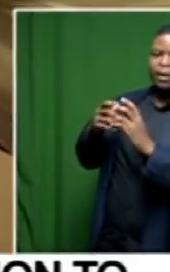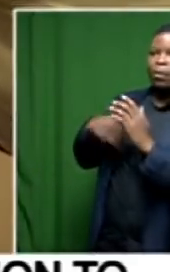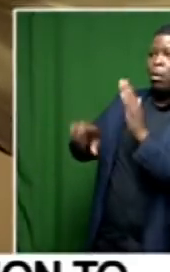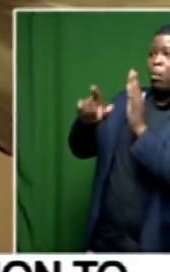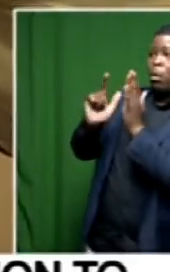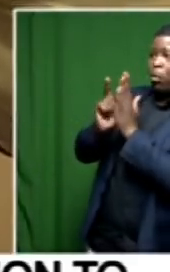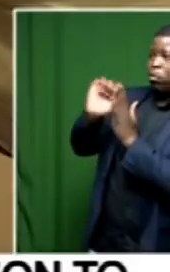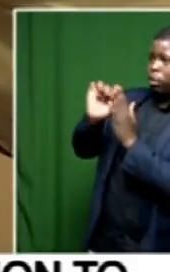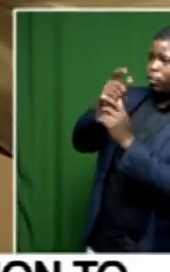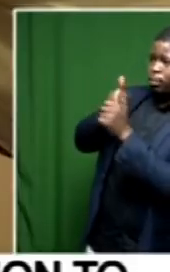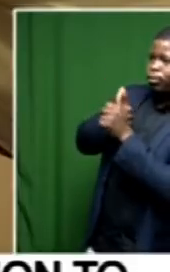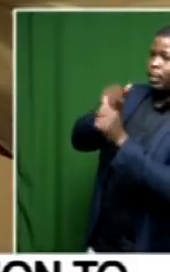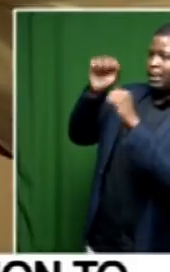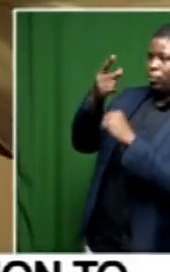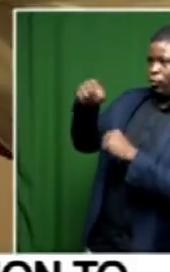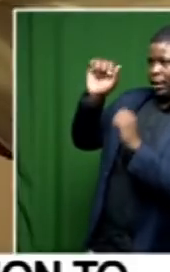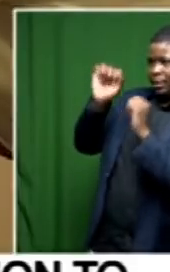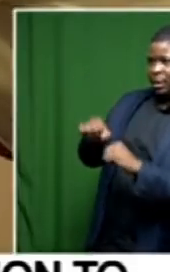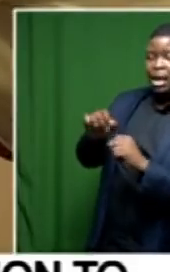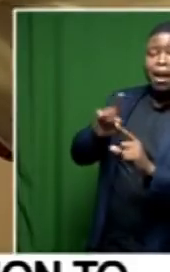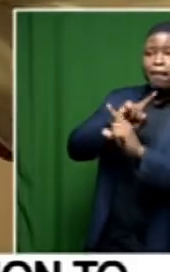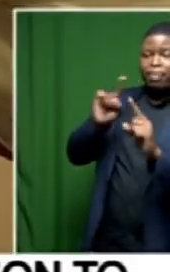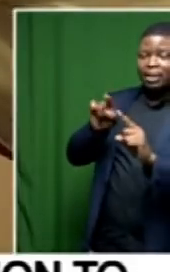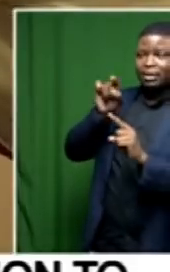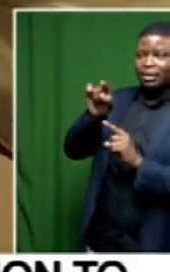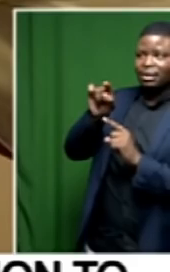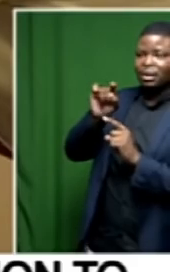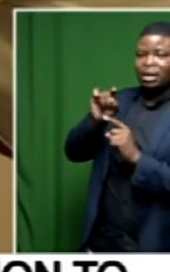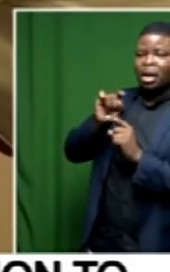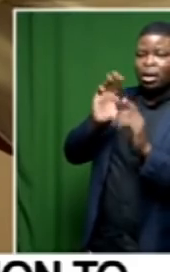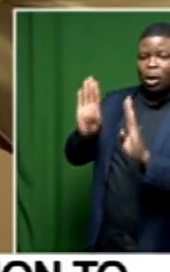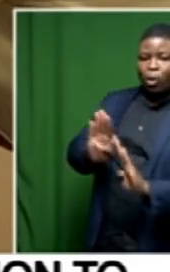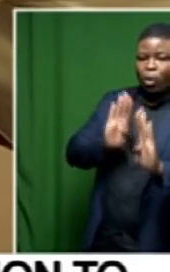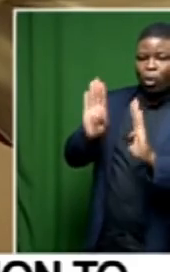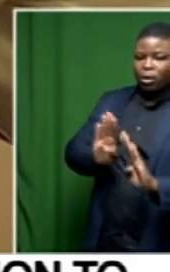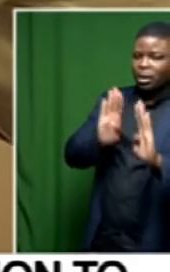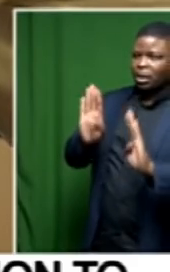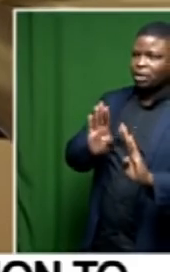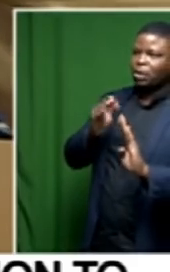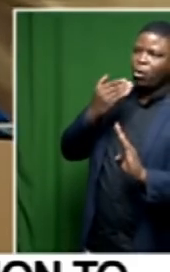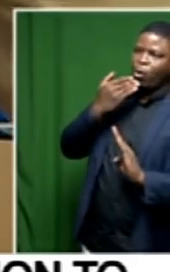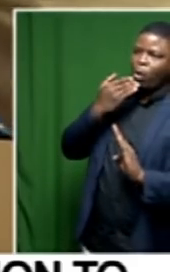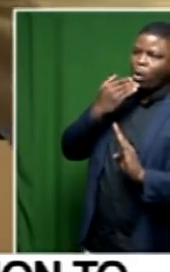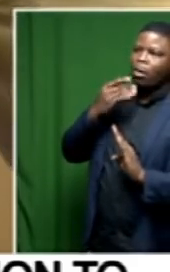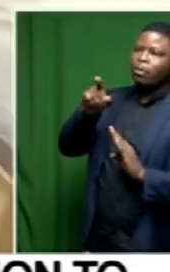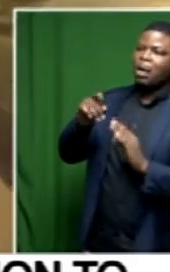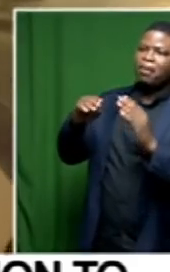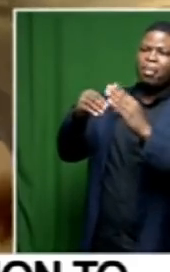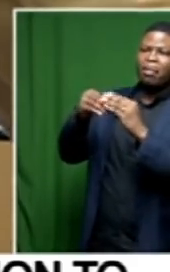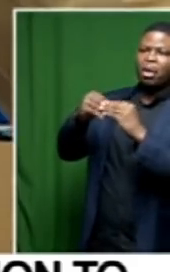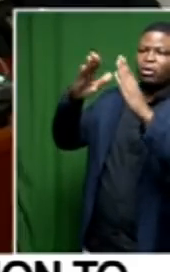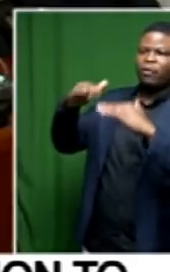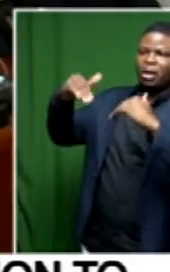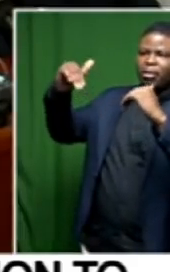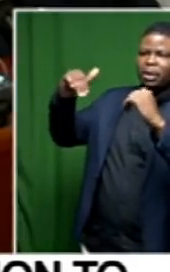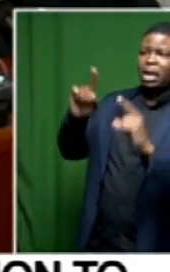is seized with looking at the conduct, the ethics of members of parliament, what exactly is